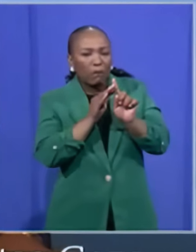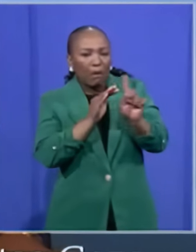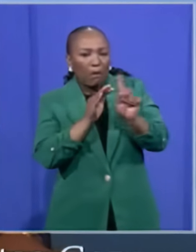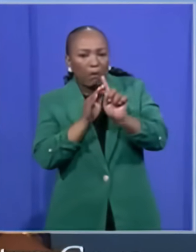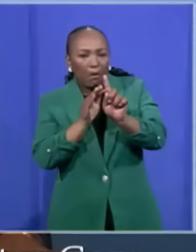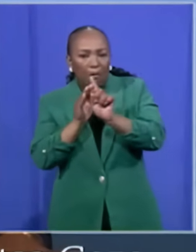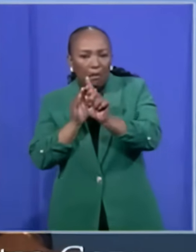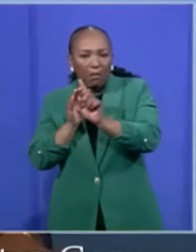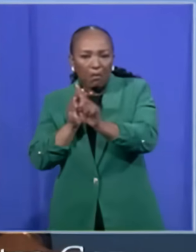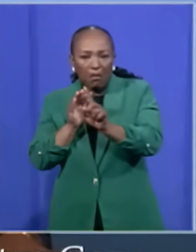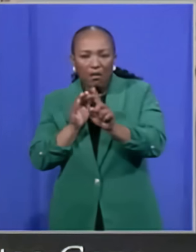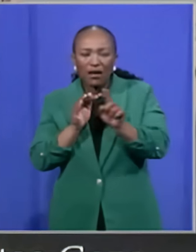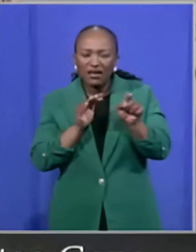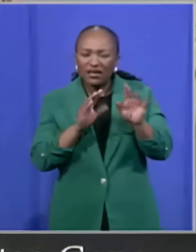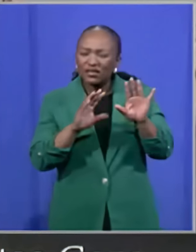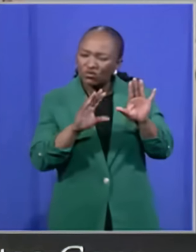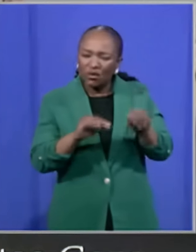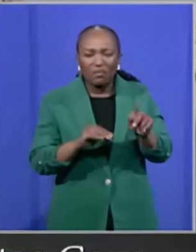This must stop.